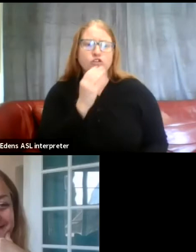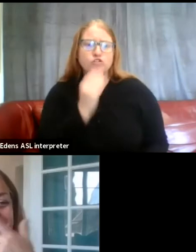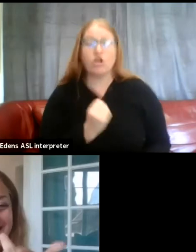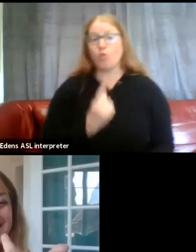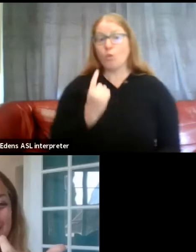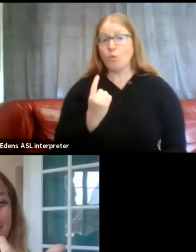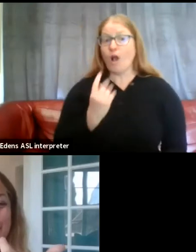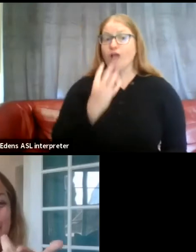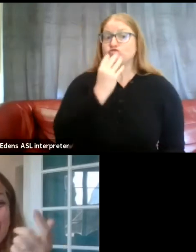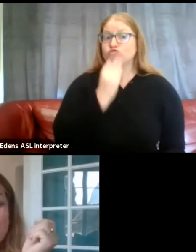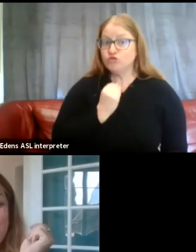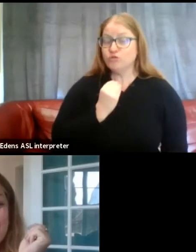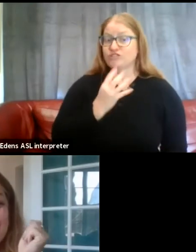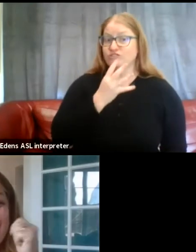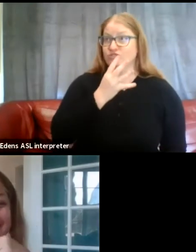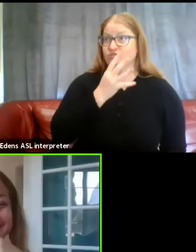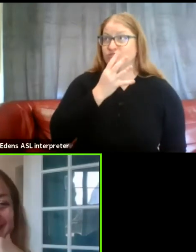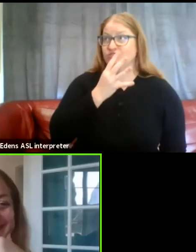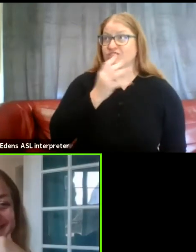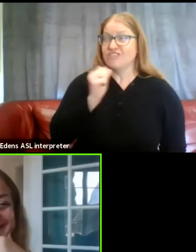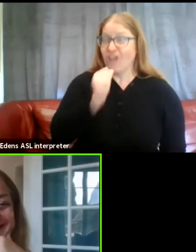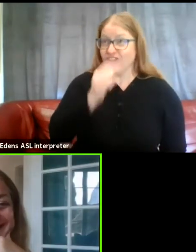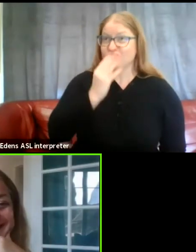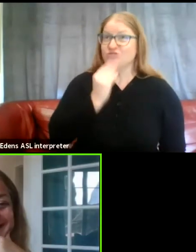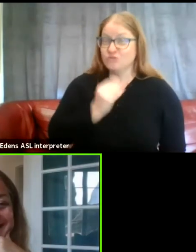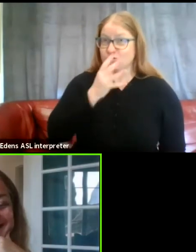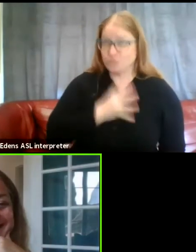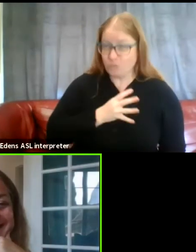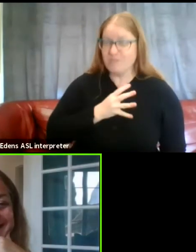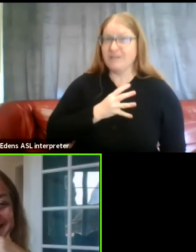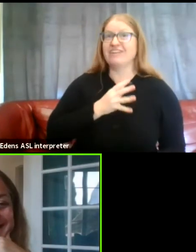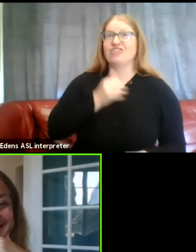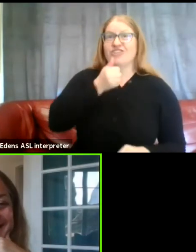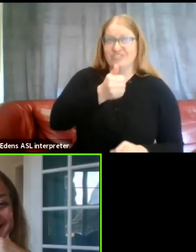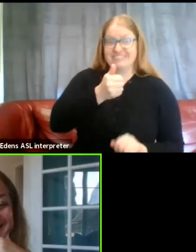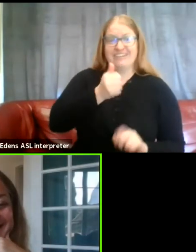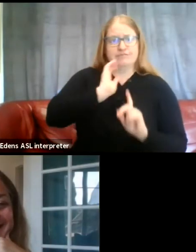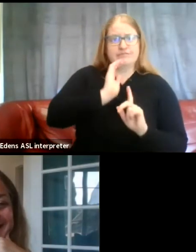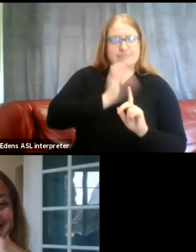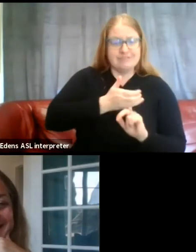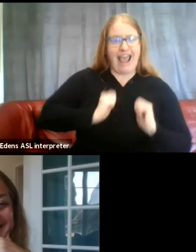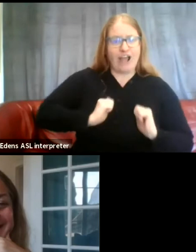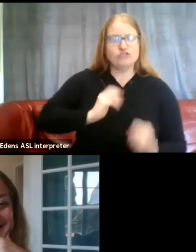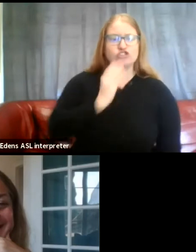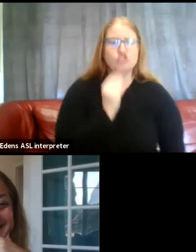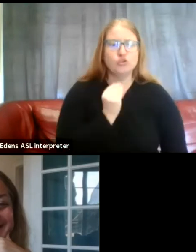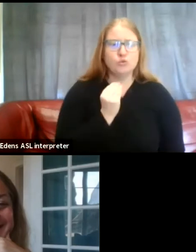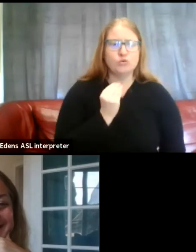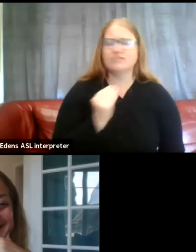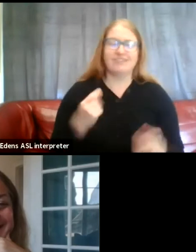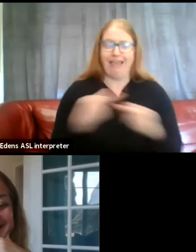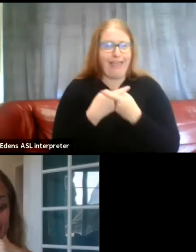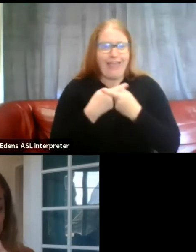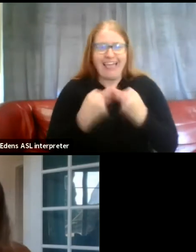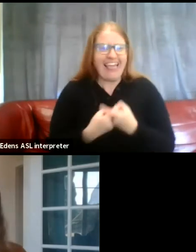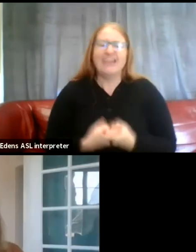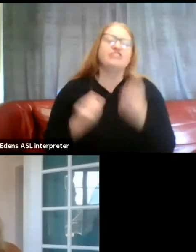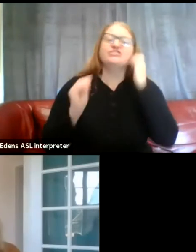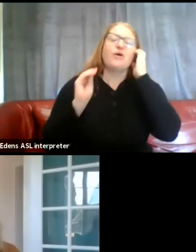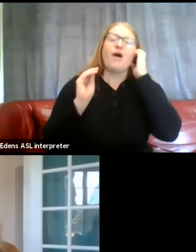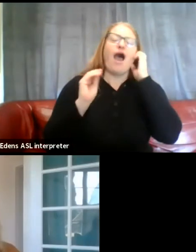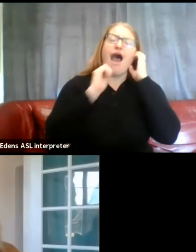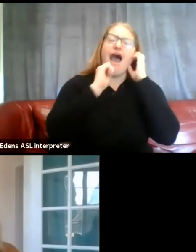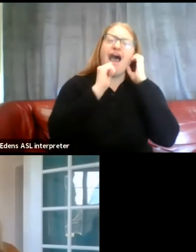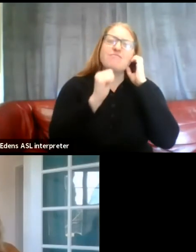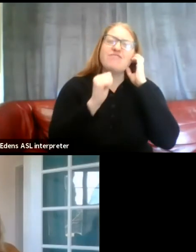the show is played by a Jew. So, you know, it's like, I'm personally all for cross, I'm not a big stickler about